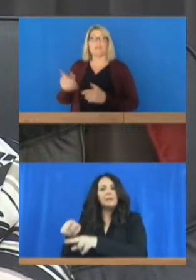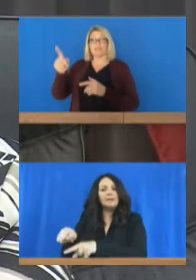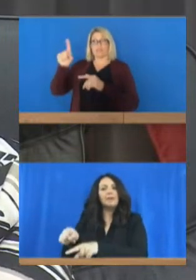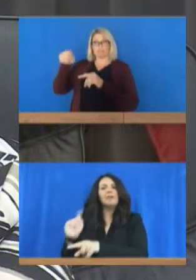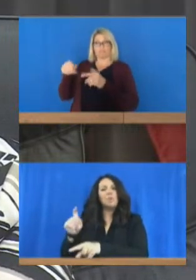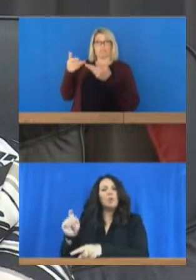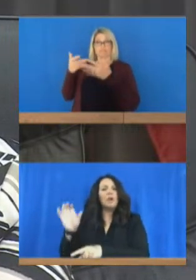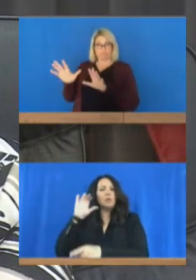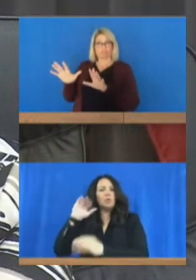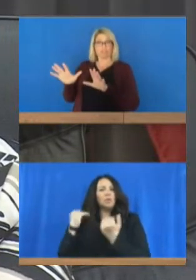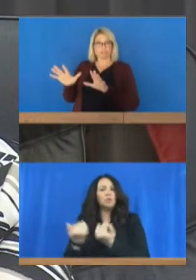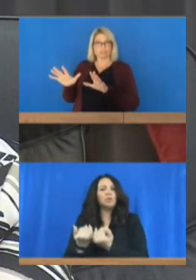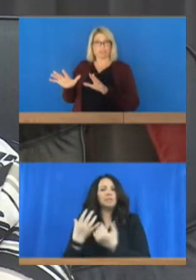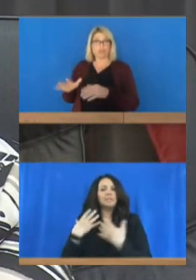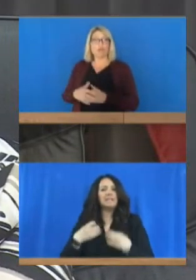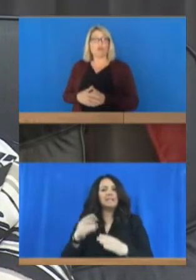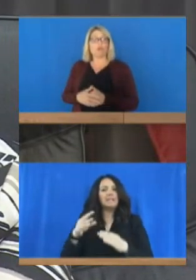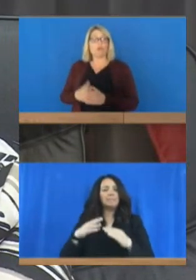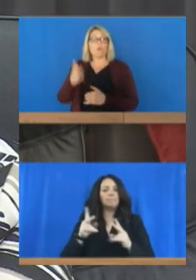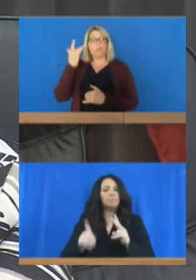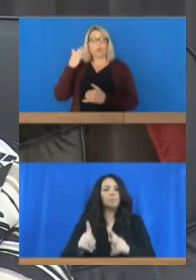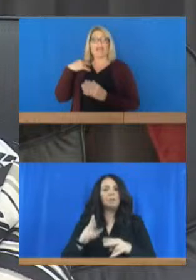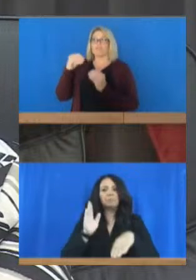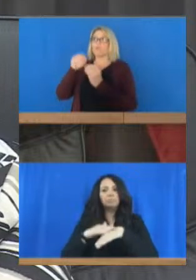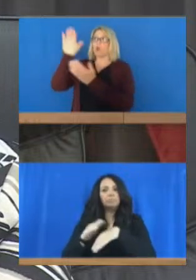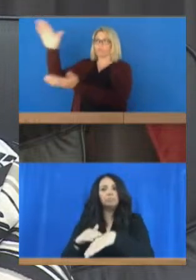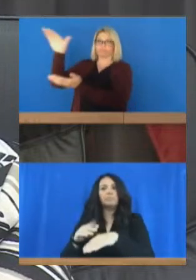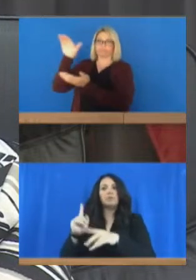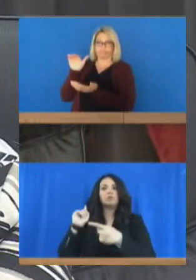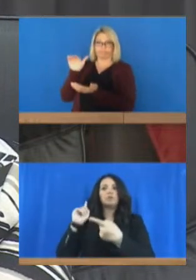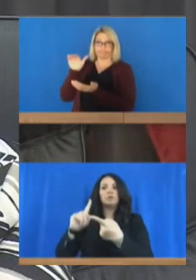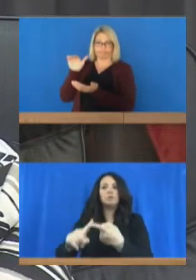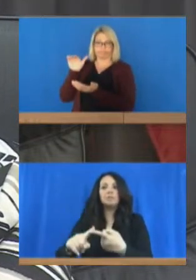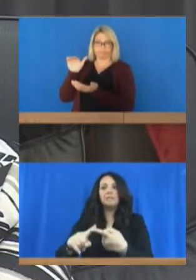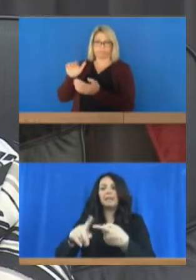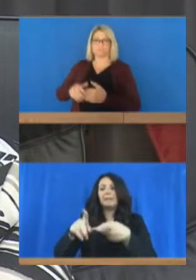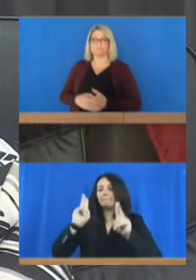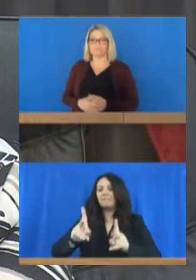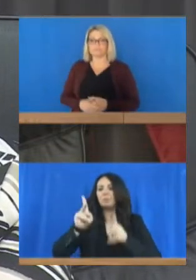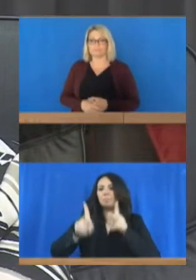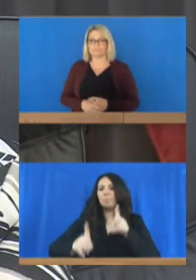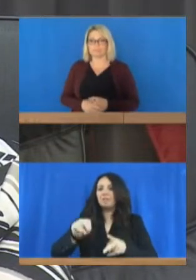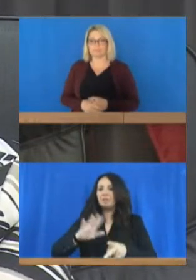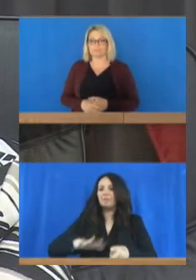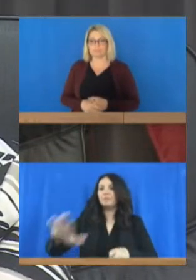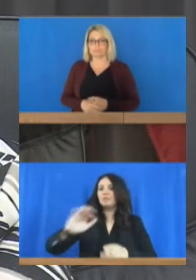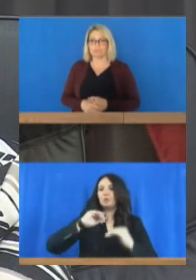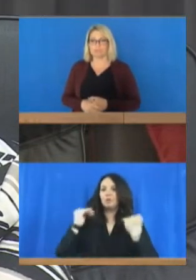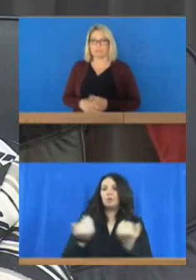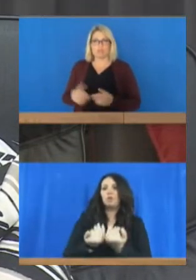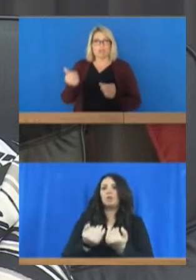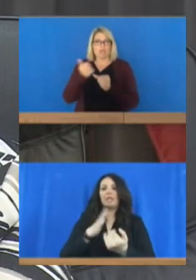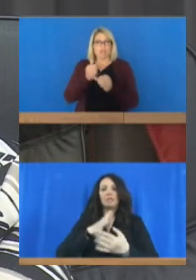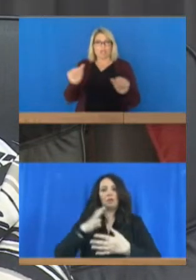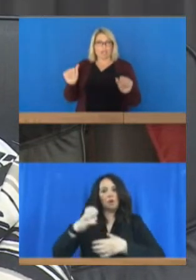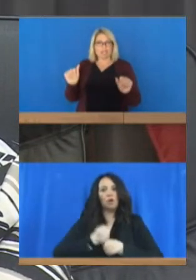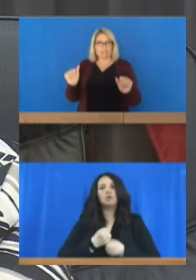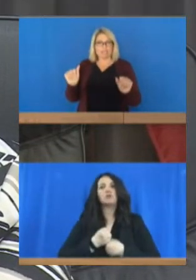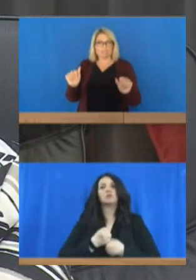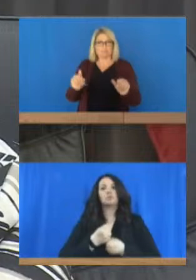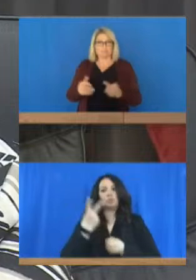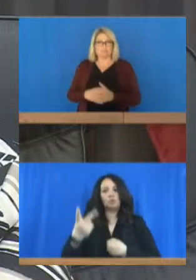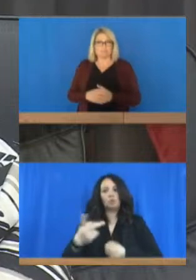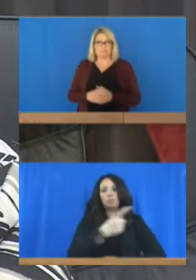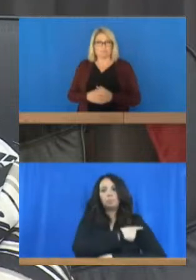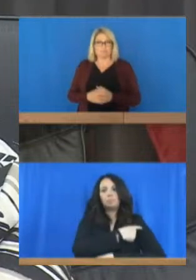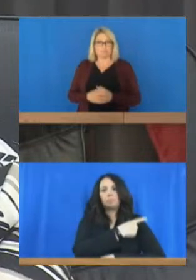to our goal. Again, if things go quicker with respect to the arrival of doses, then we will just speed up our ability to be able